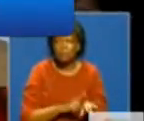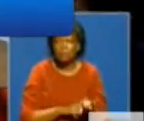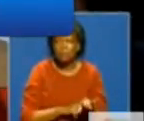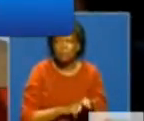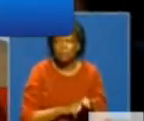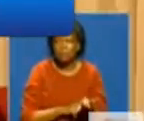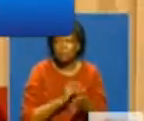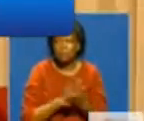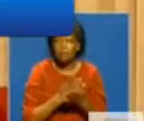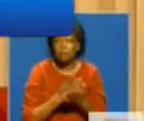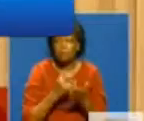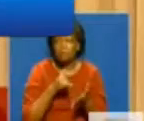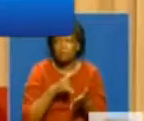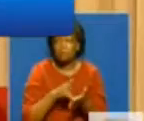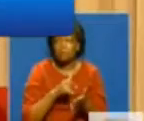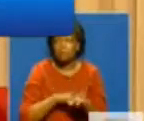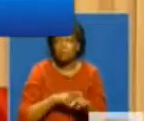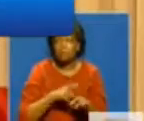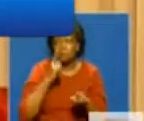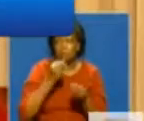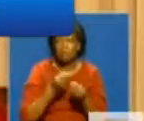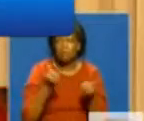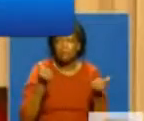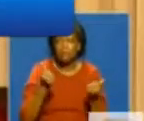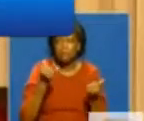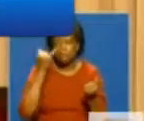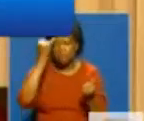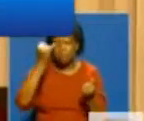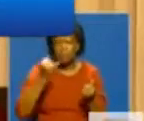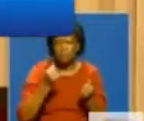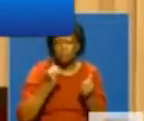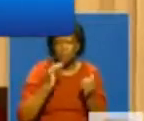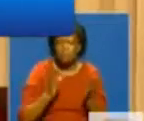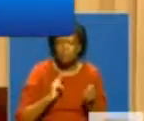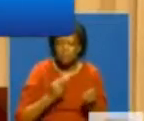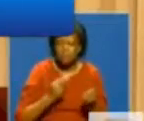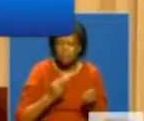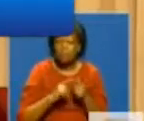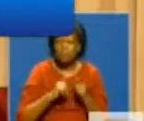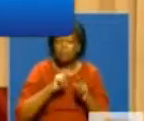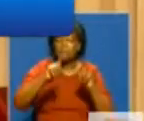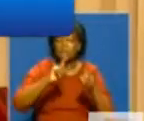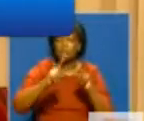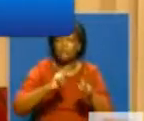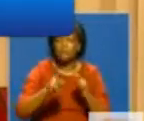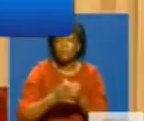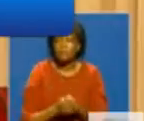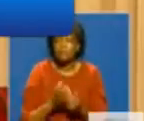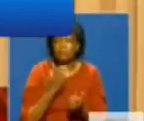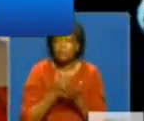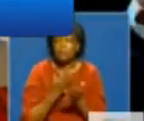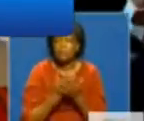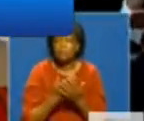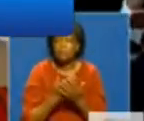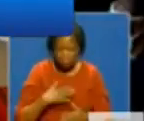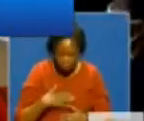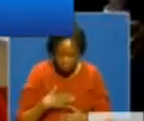ought to include a time for intervention. The idea is to persuade us, yes, and we need to ask those questions. Thank you, my lord. I will try